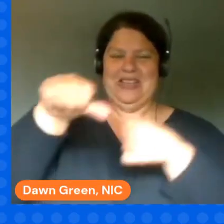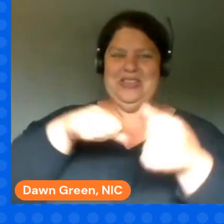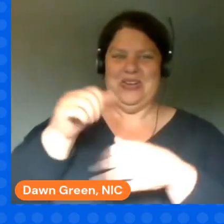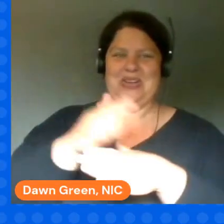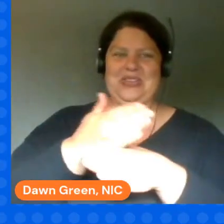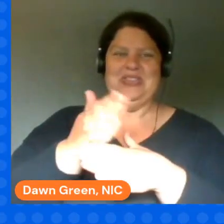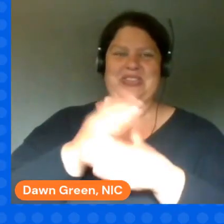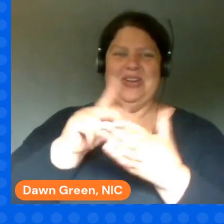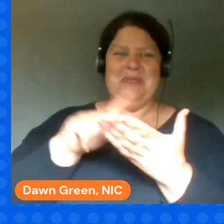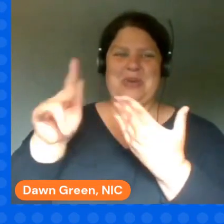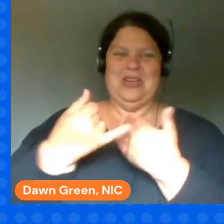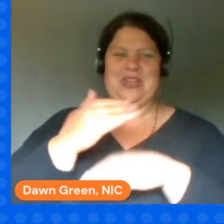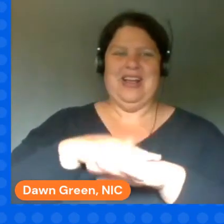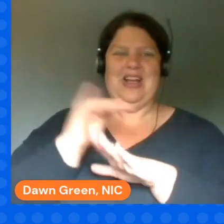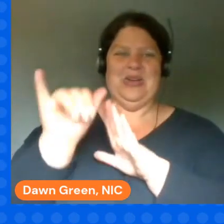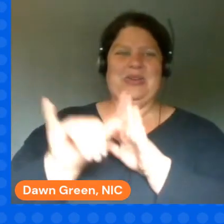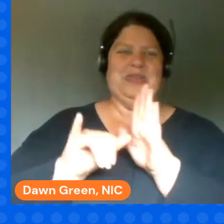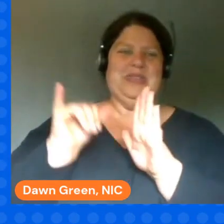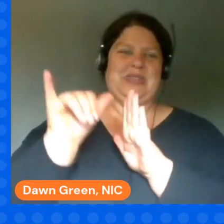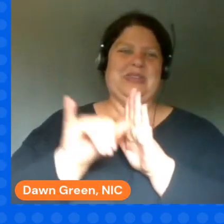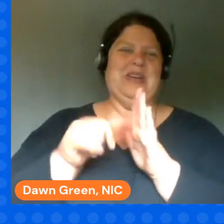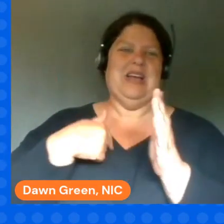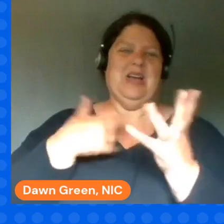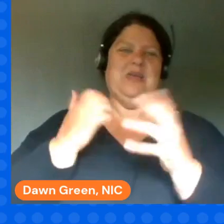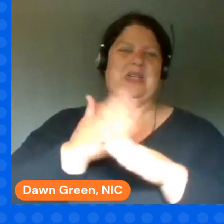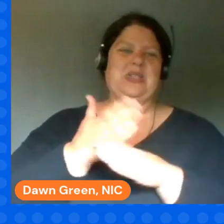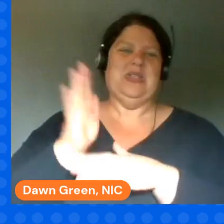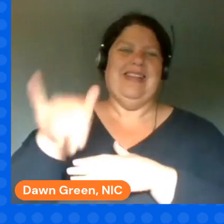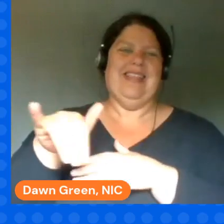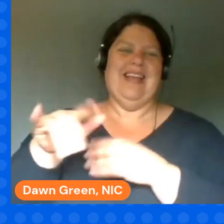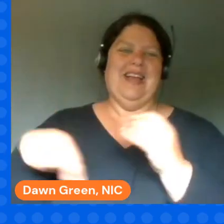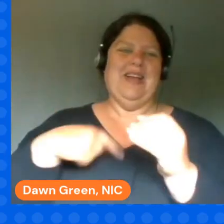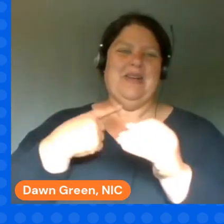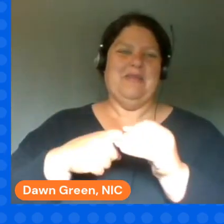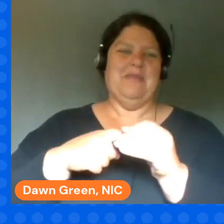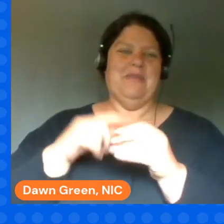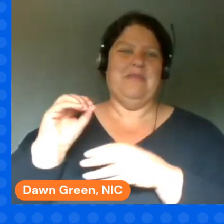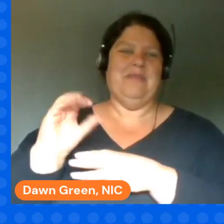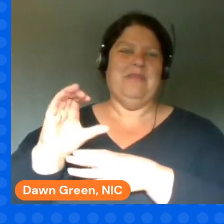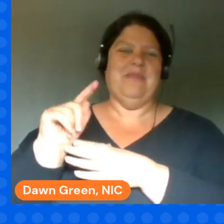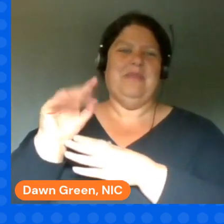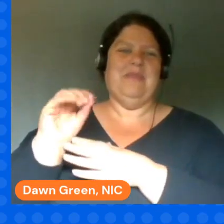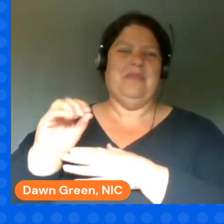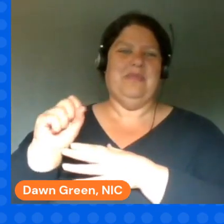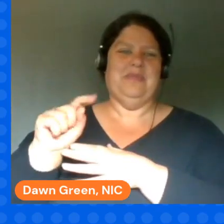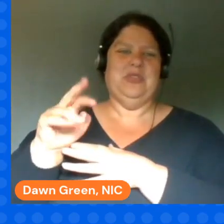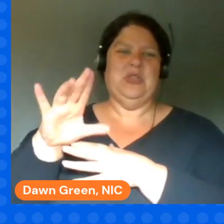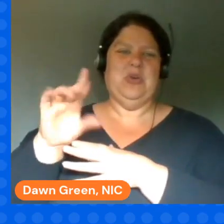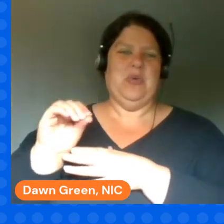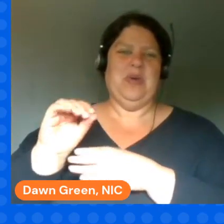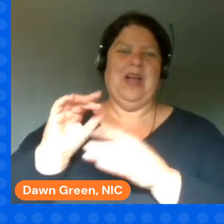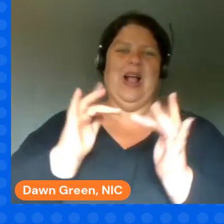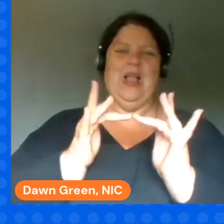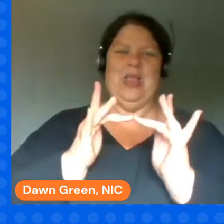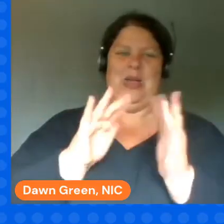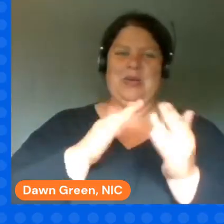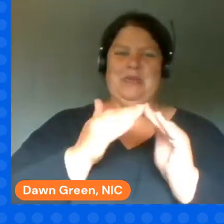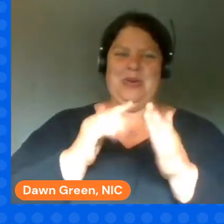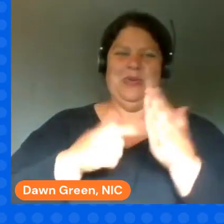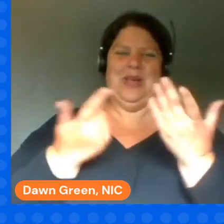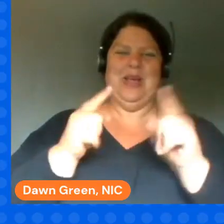platform. So I wanted to share that bit about the OctoStudio online community, or what's happening on YouTube, that is.